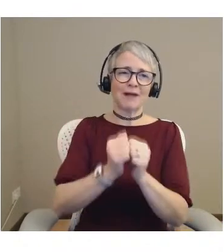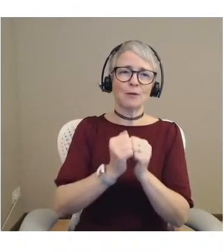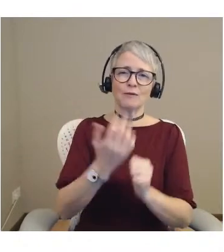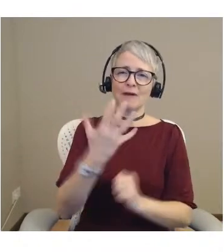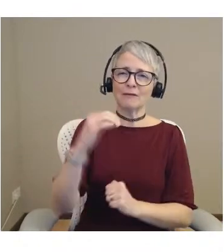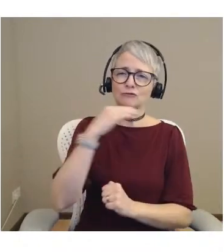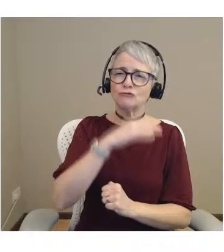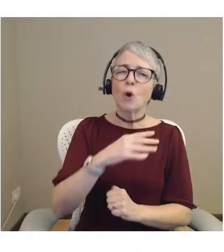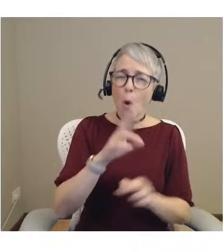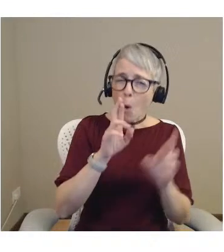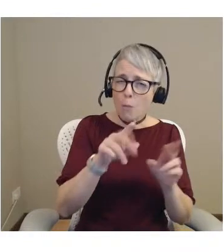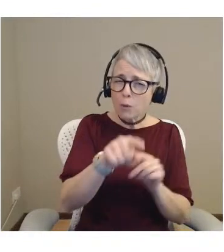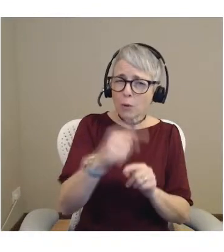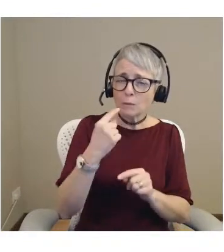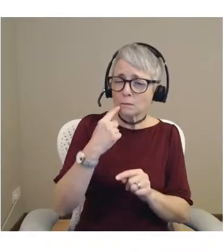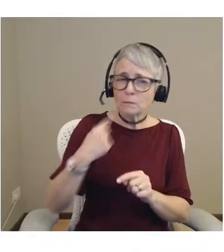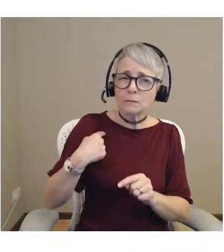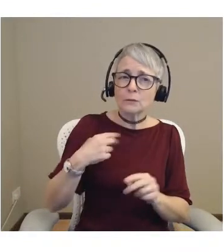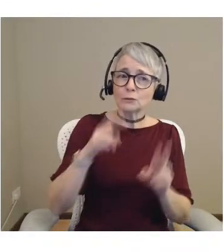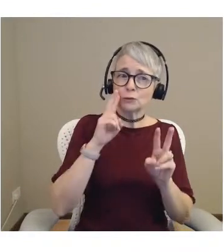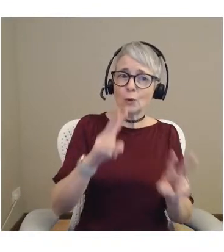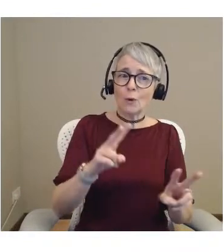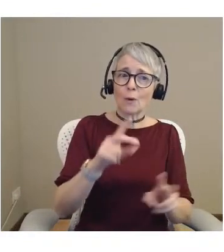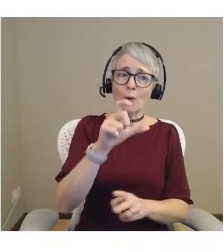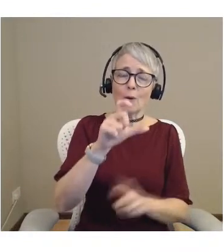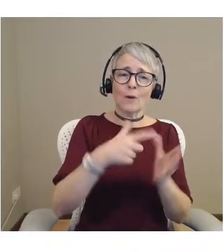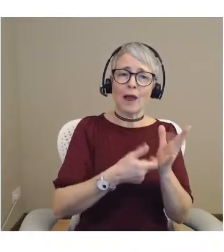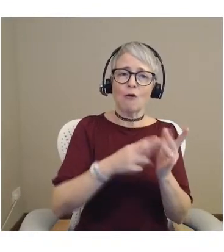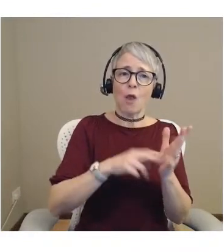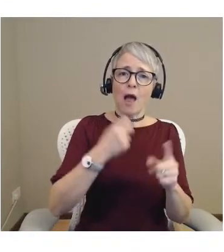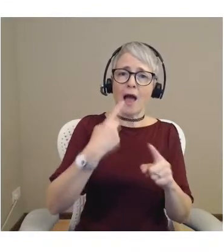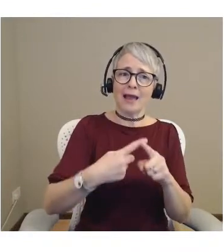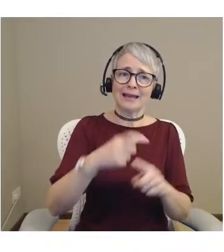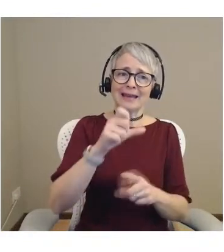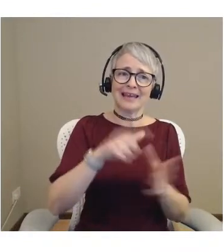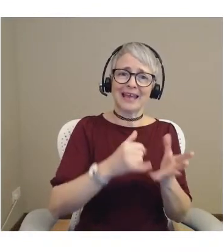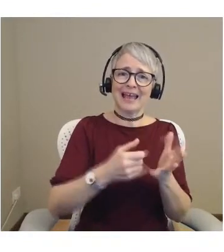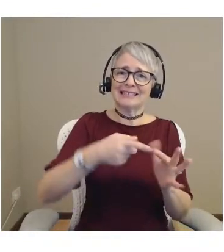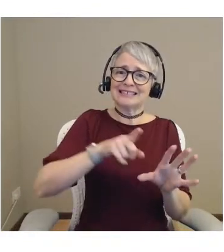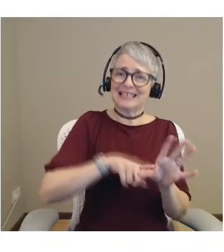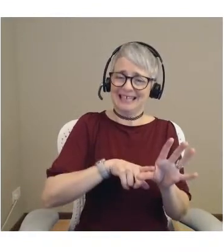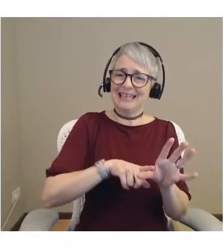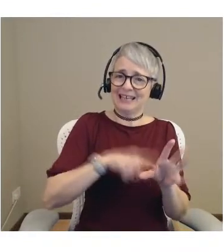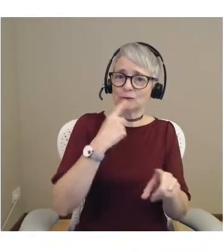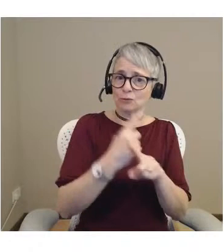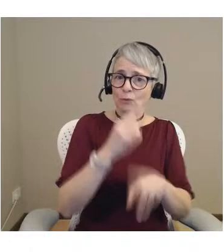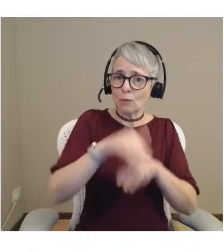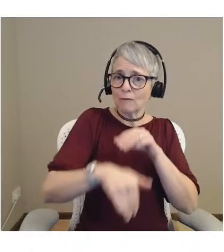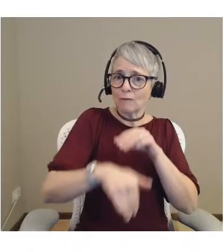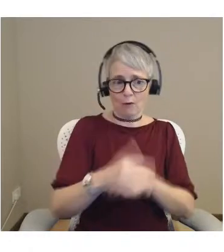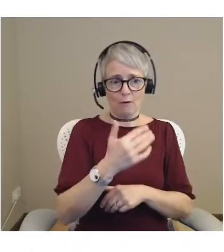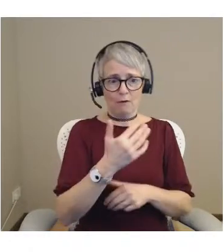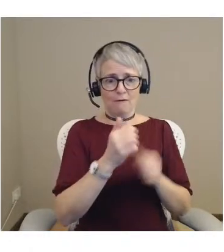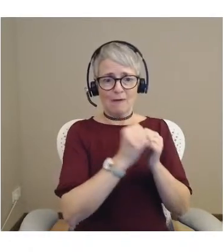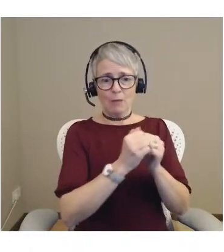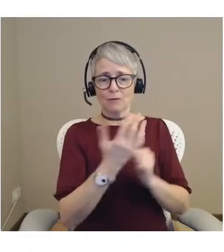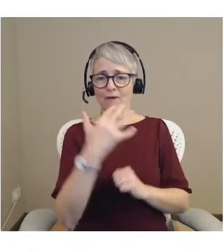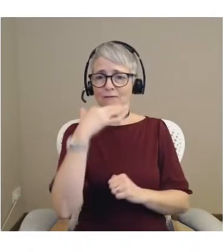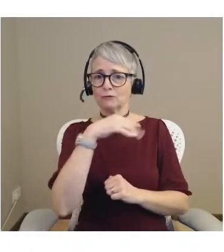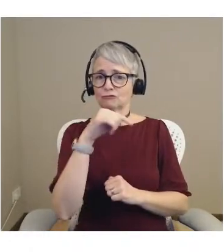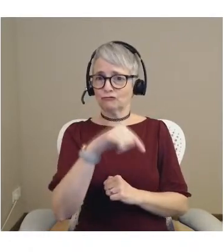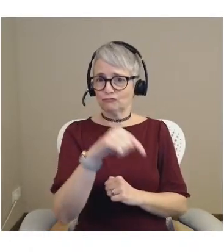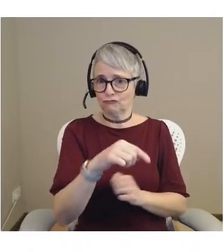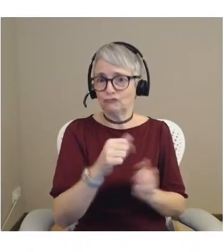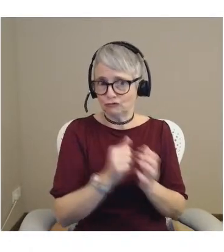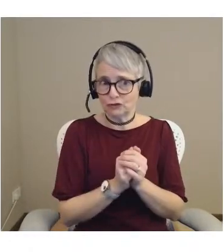Casey kicking us off yesterday morning, talking about the Valuable 500, and also saw this session in the keynote at the end of the day, looking at the program they're